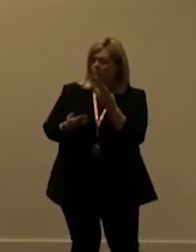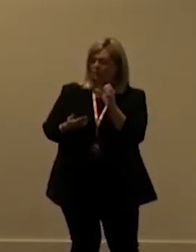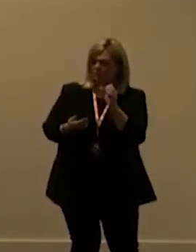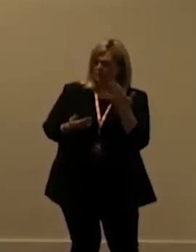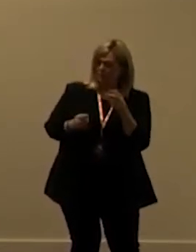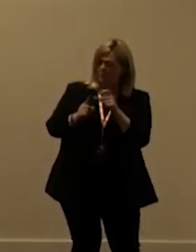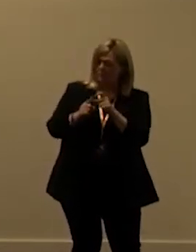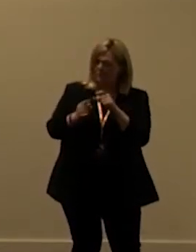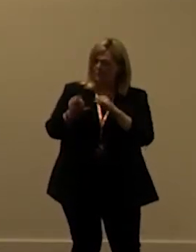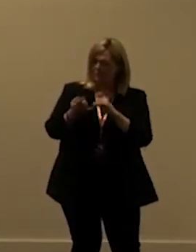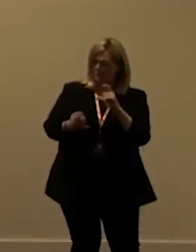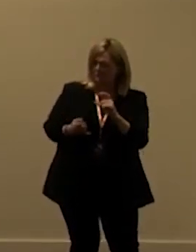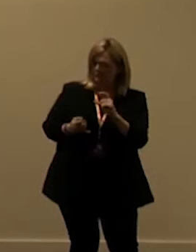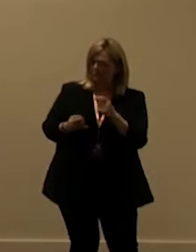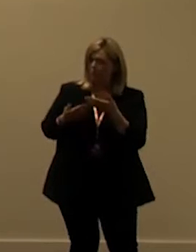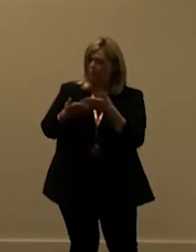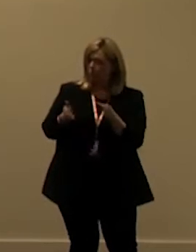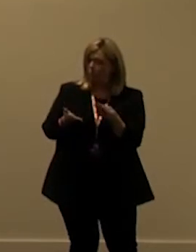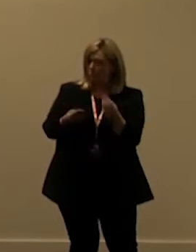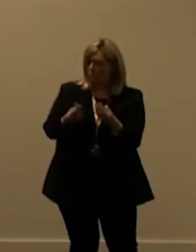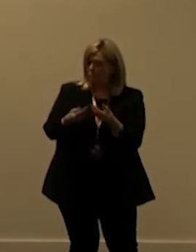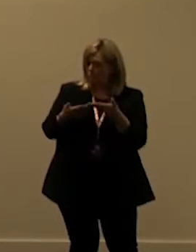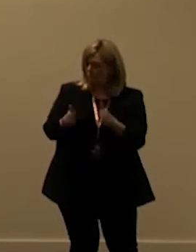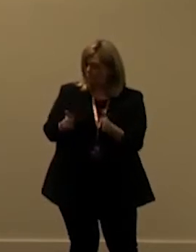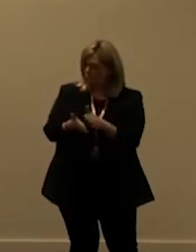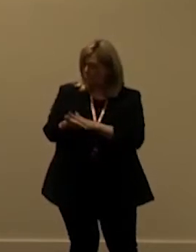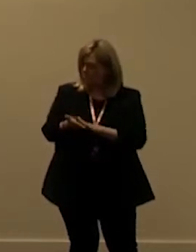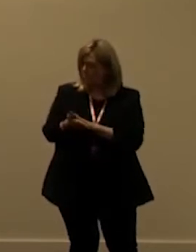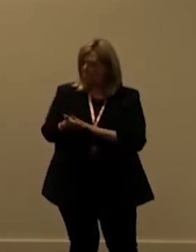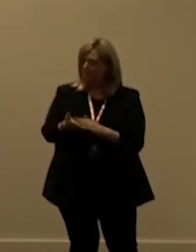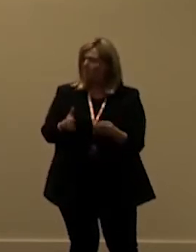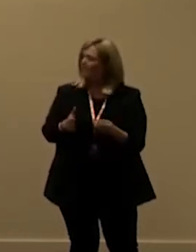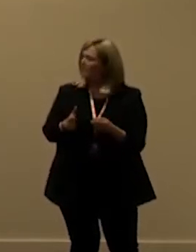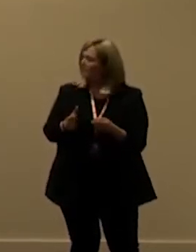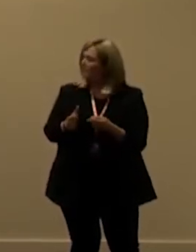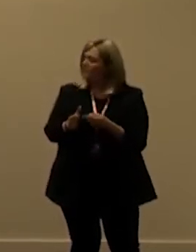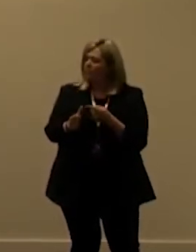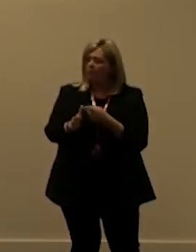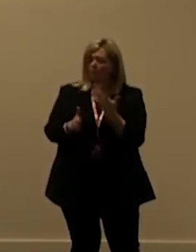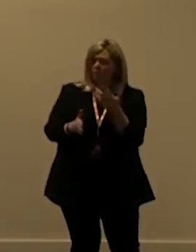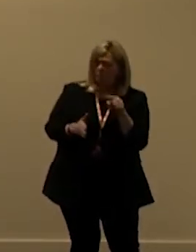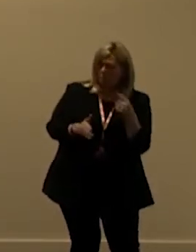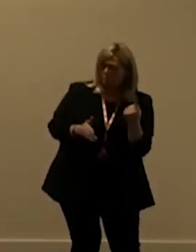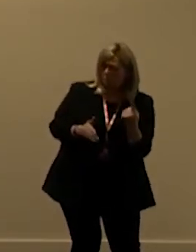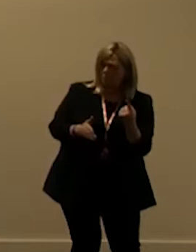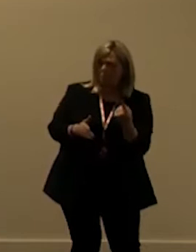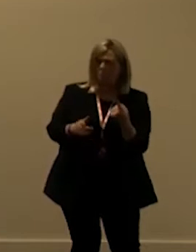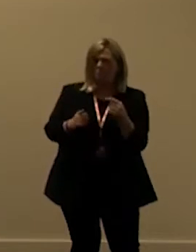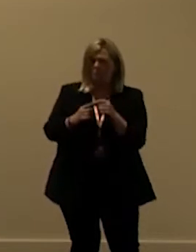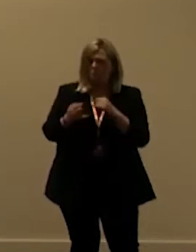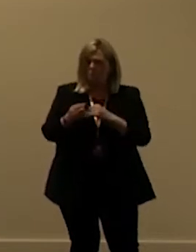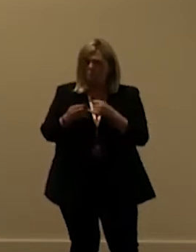DSC. Now, this is an open source module, and it's basically available for PowerShell 5.1. It's available in the PowerShell